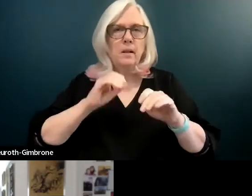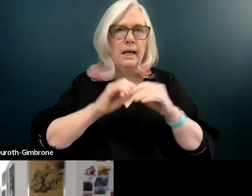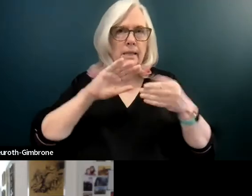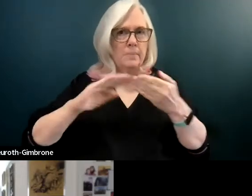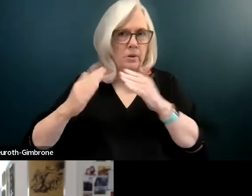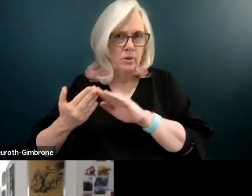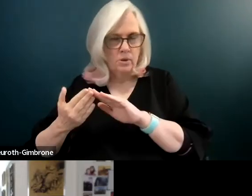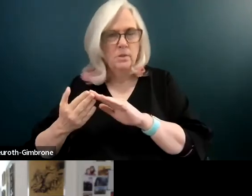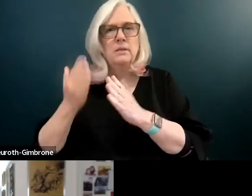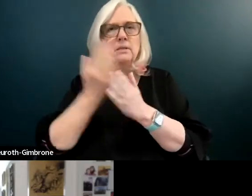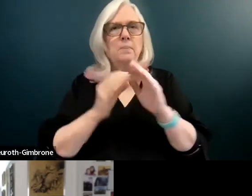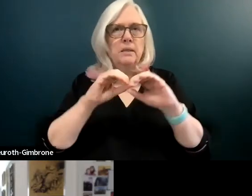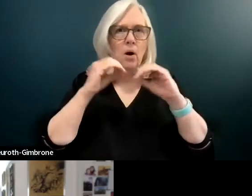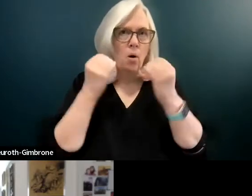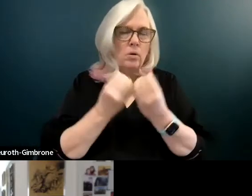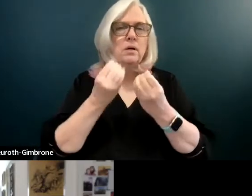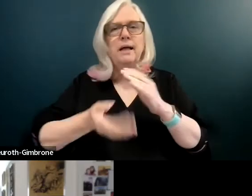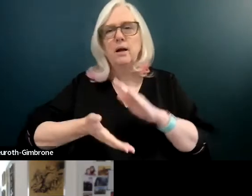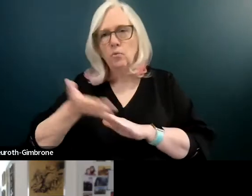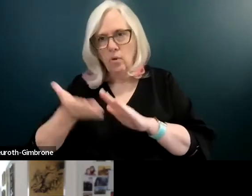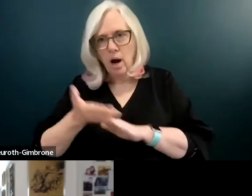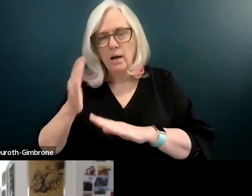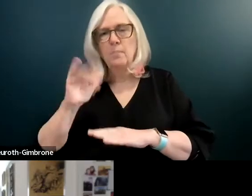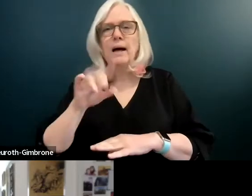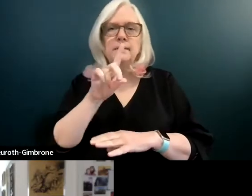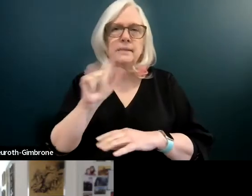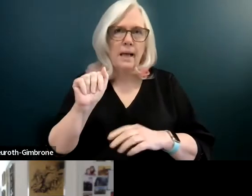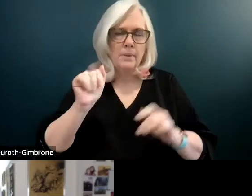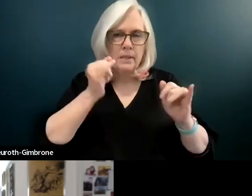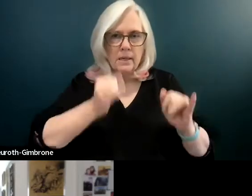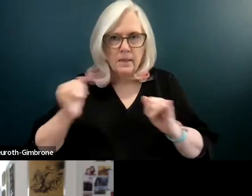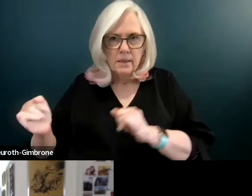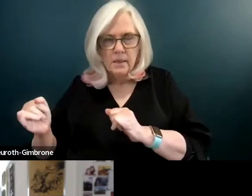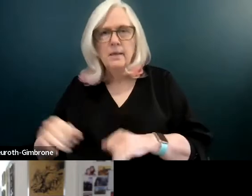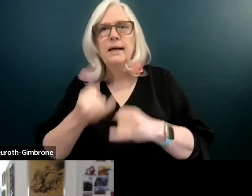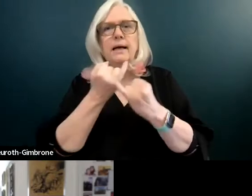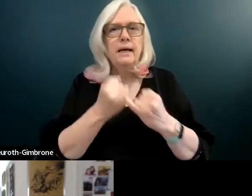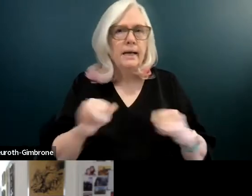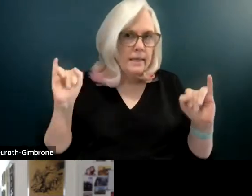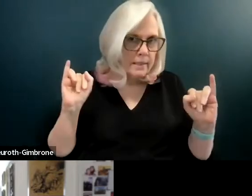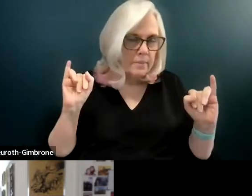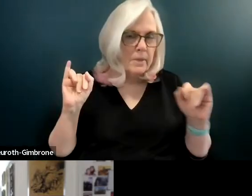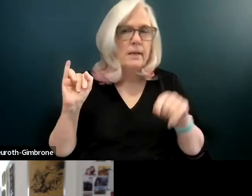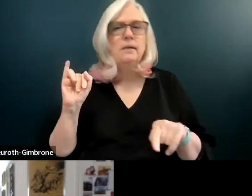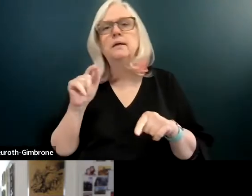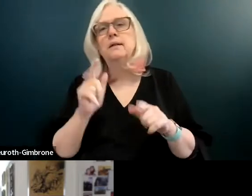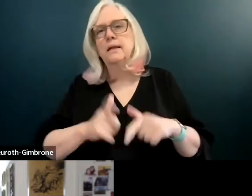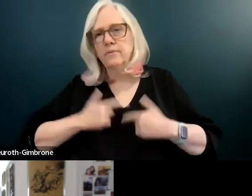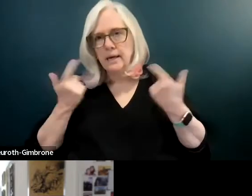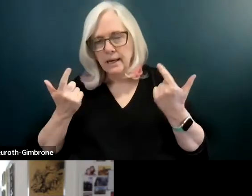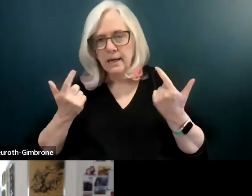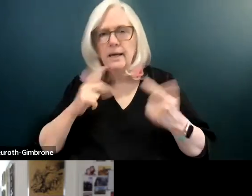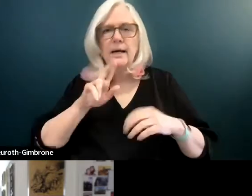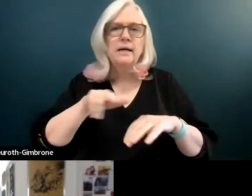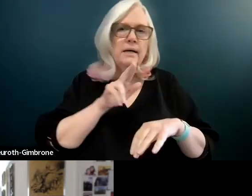disabled individuals, like Centers for Independent Living, National Association of the Deaf, National Federation of the Blind, the